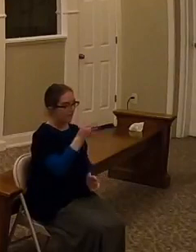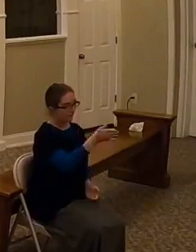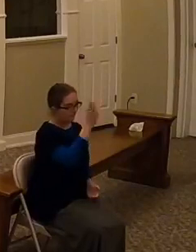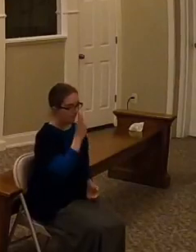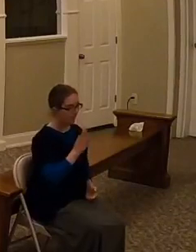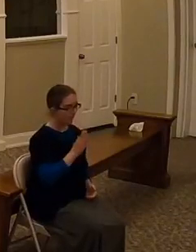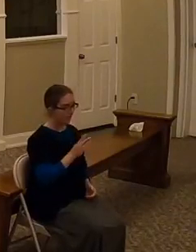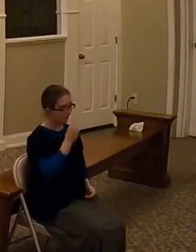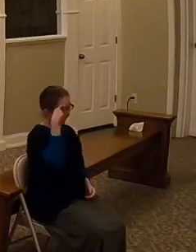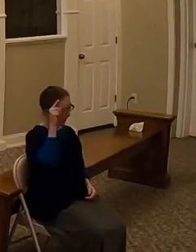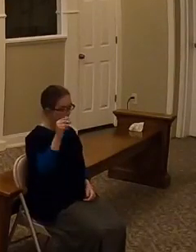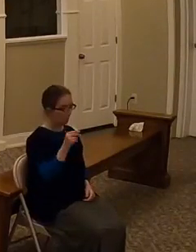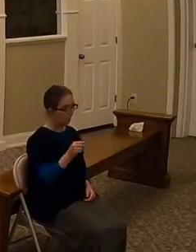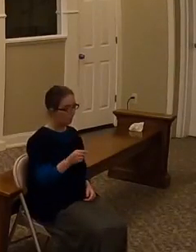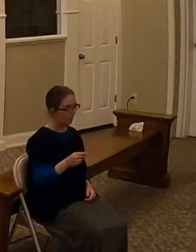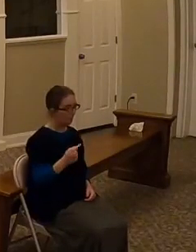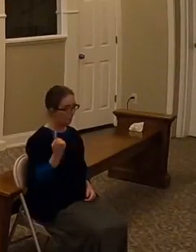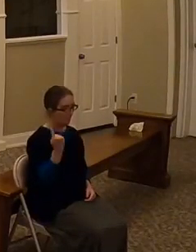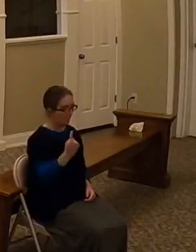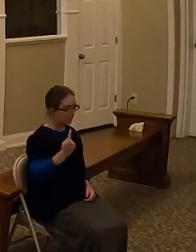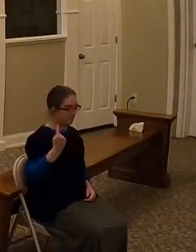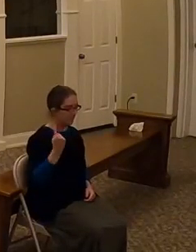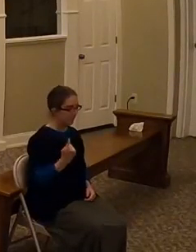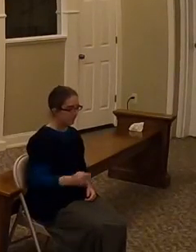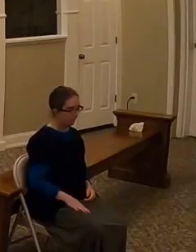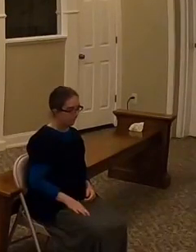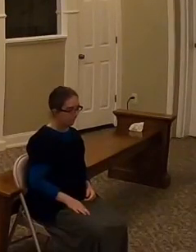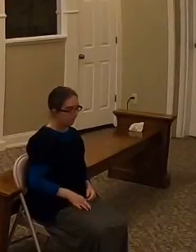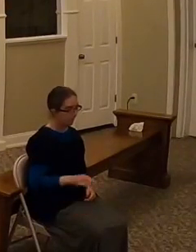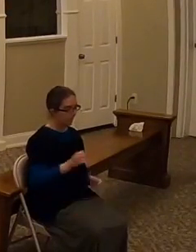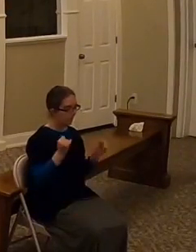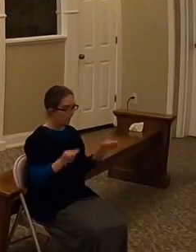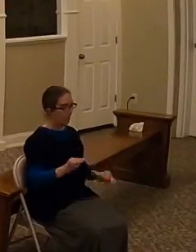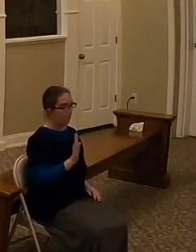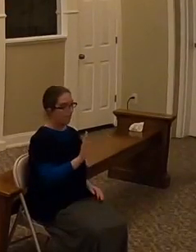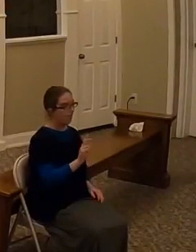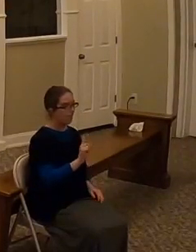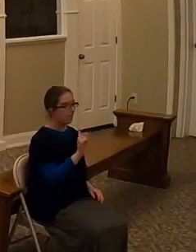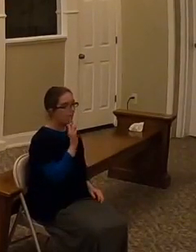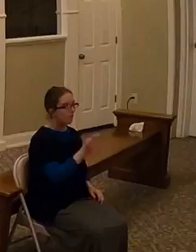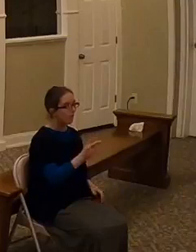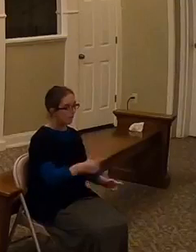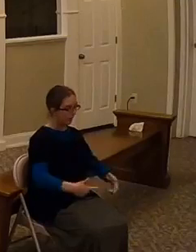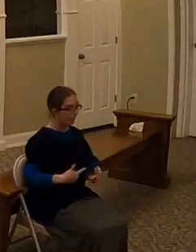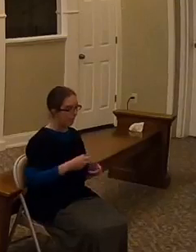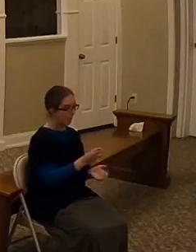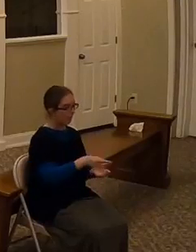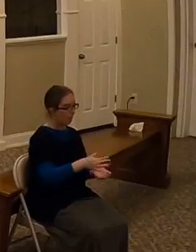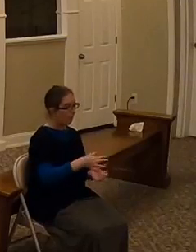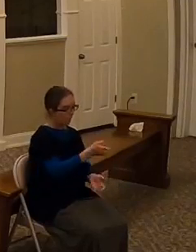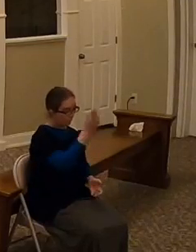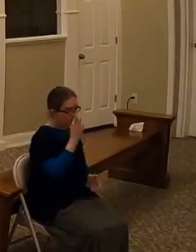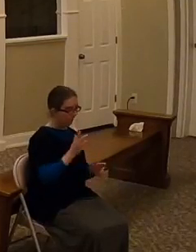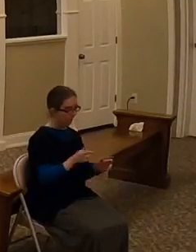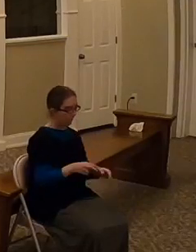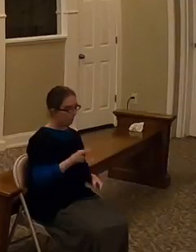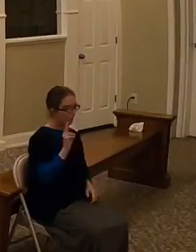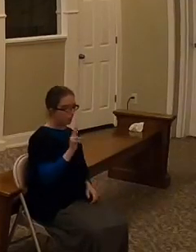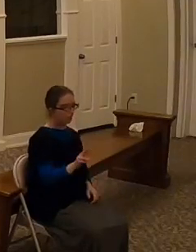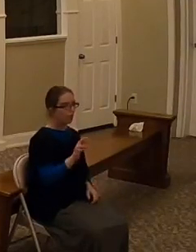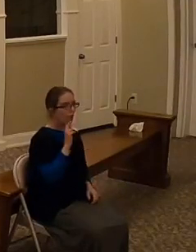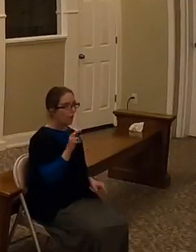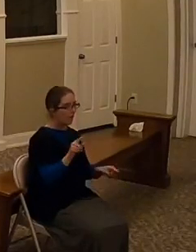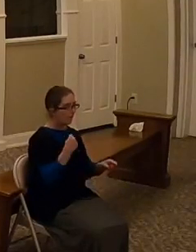godly for himself. If you're living a godly and holy life, now can I tell you those two are